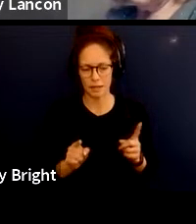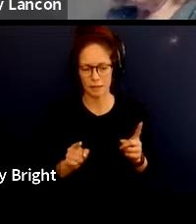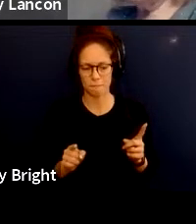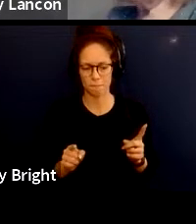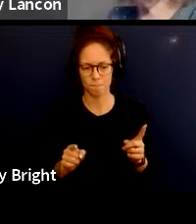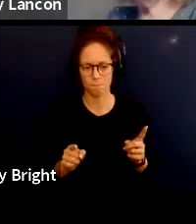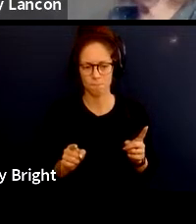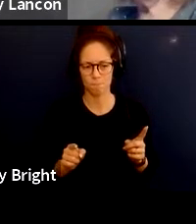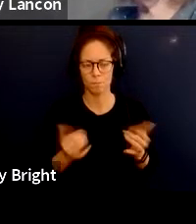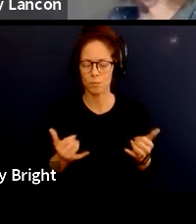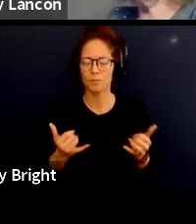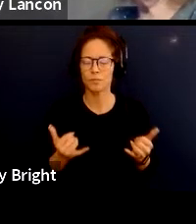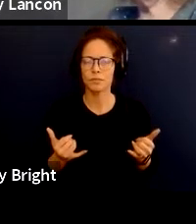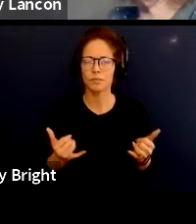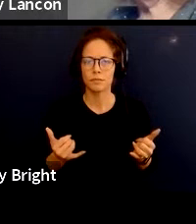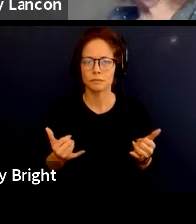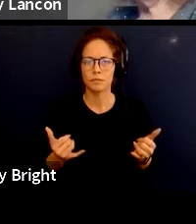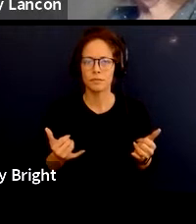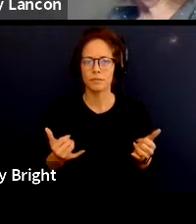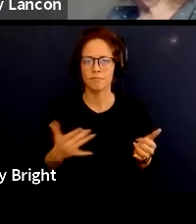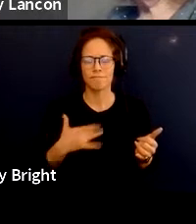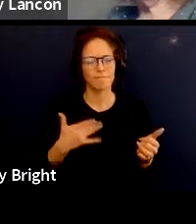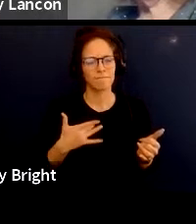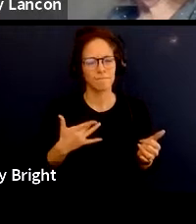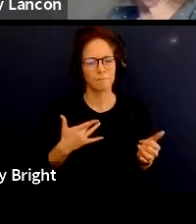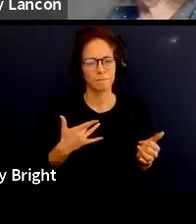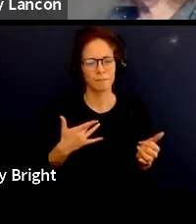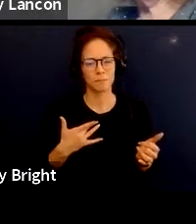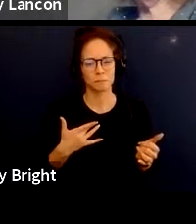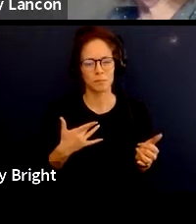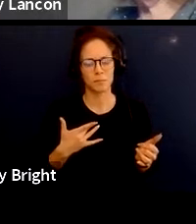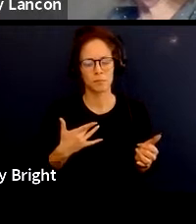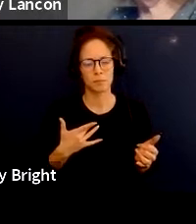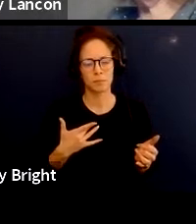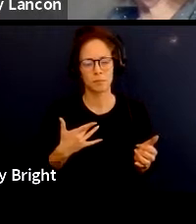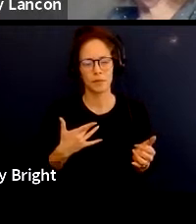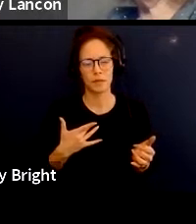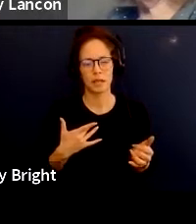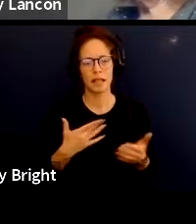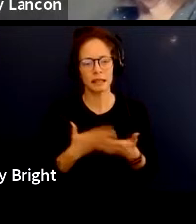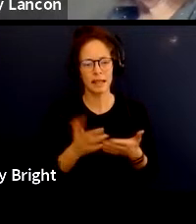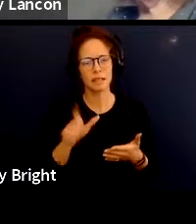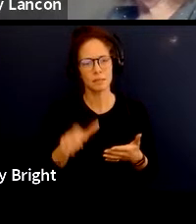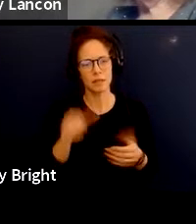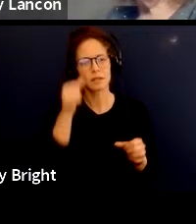I really feel like there are some things that need to be remembered.